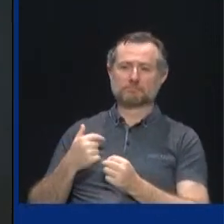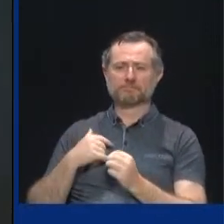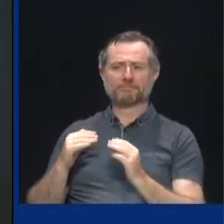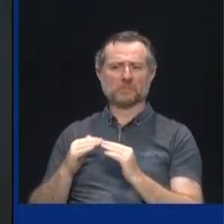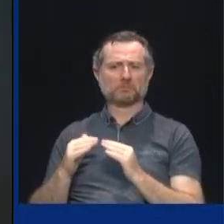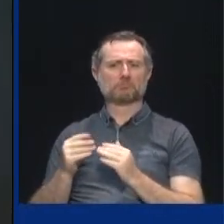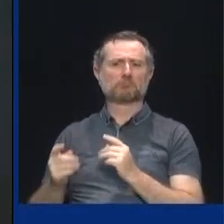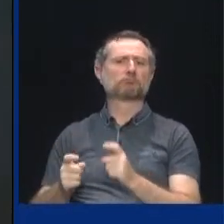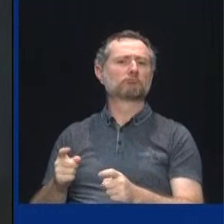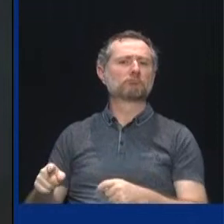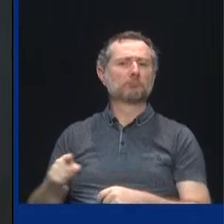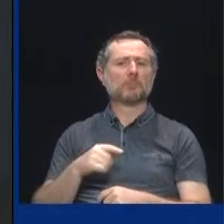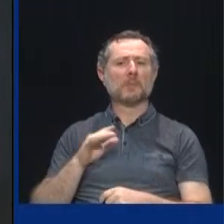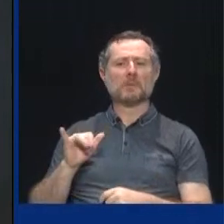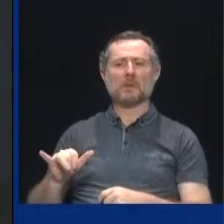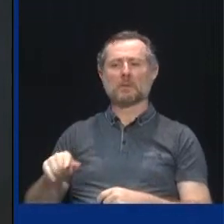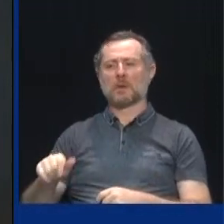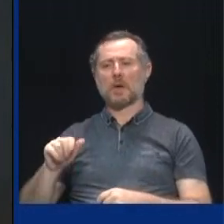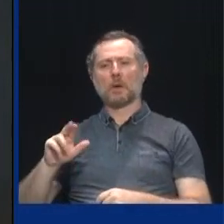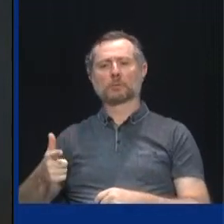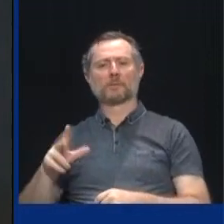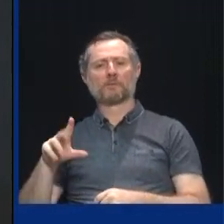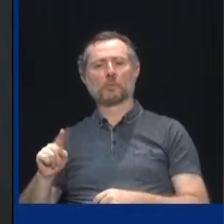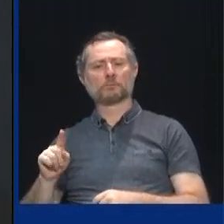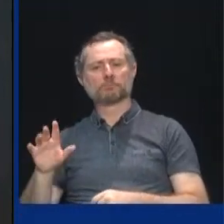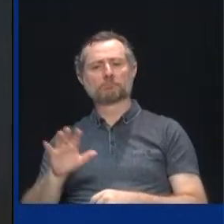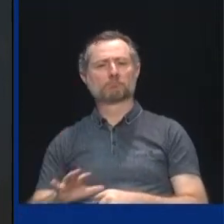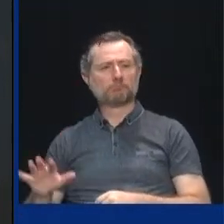August 31st. Let